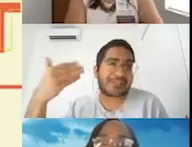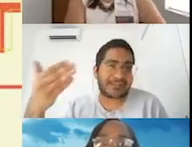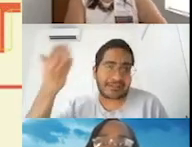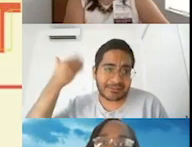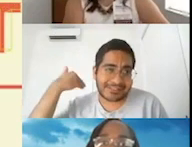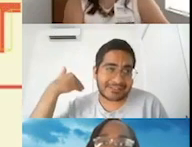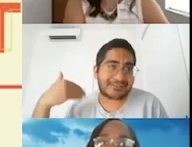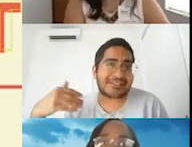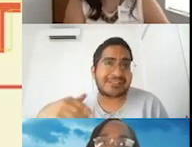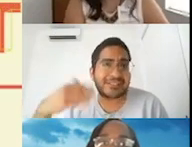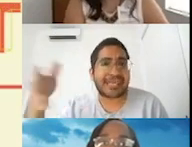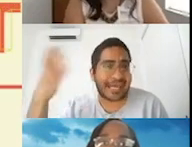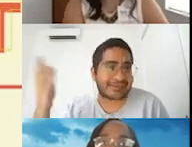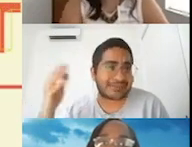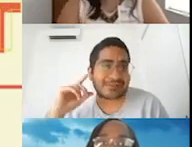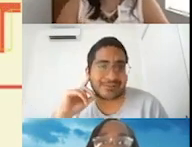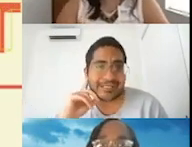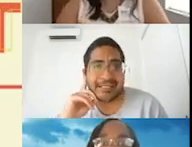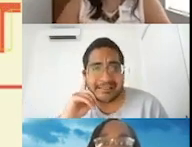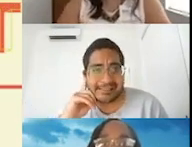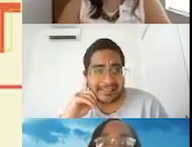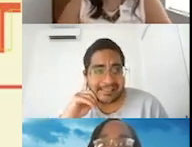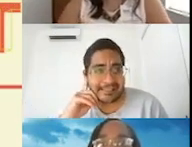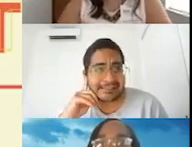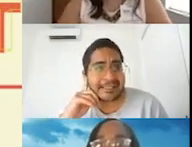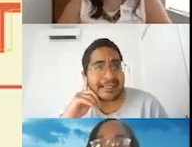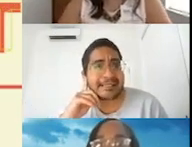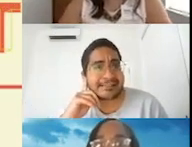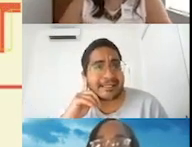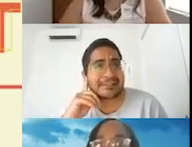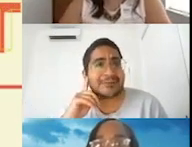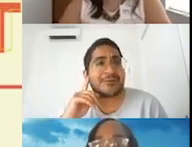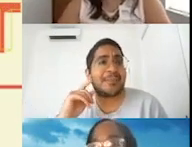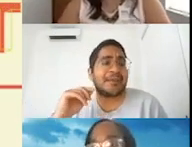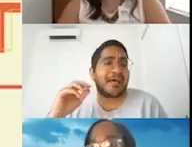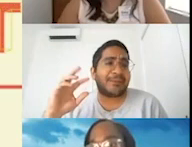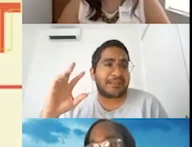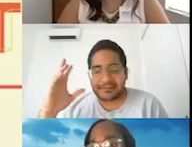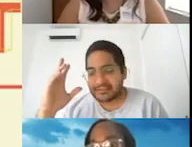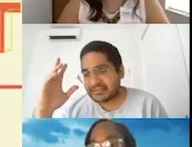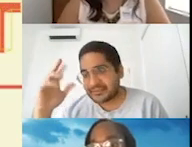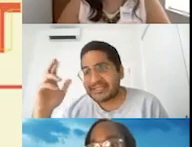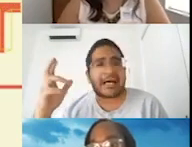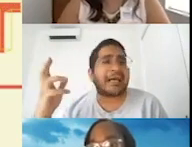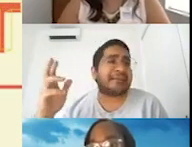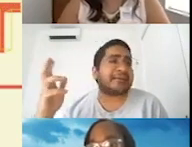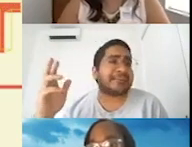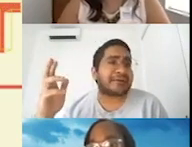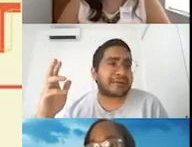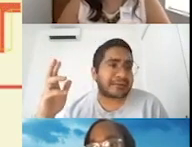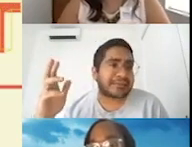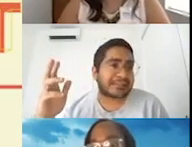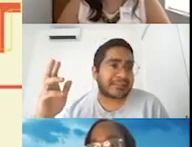earlier question, the question that we just to add to also what Lesley and Sadie had to say too. I mean, the way that I